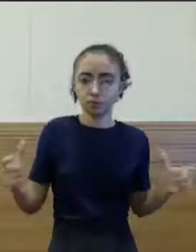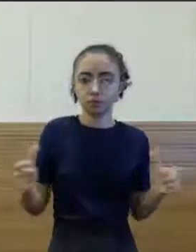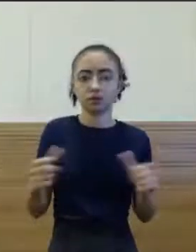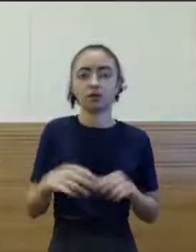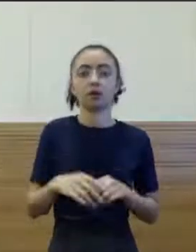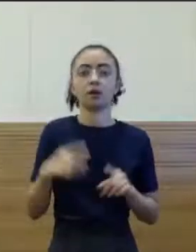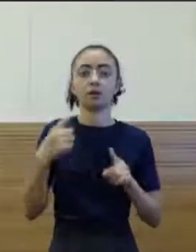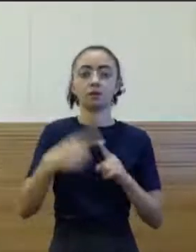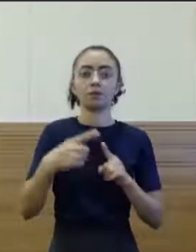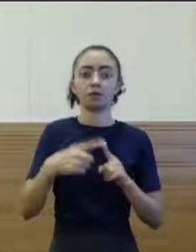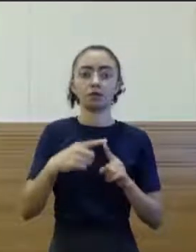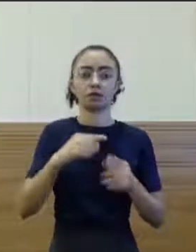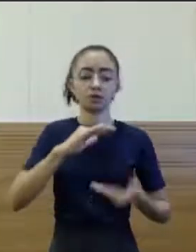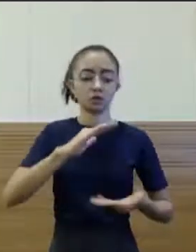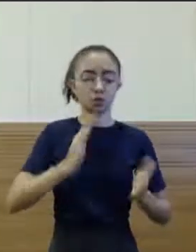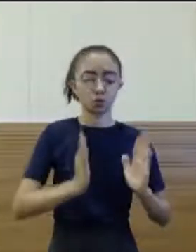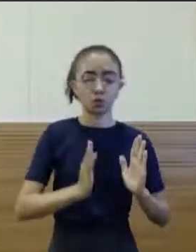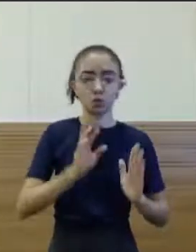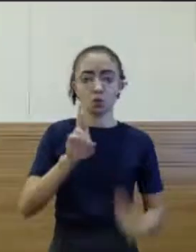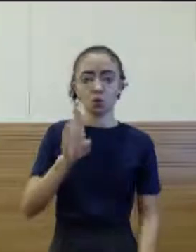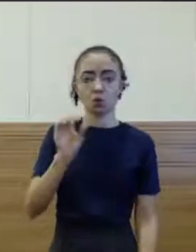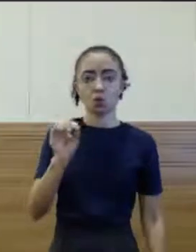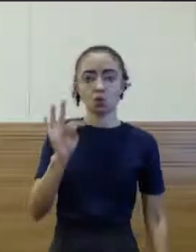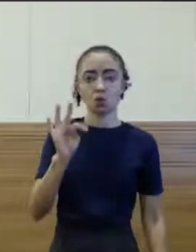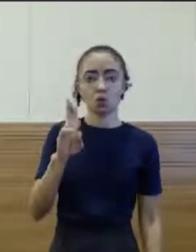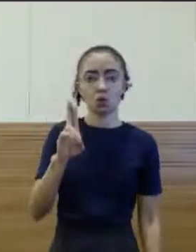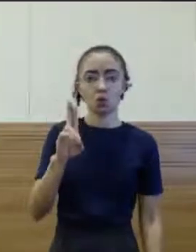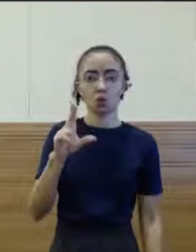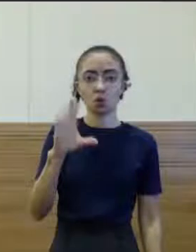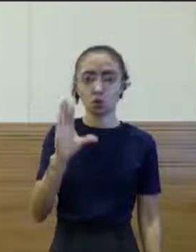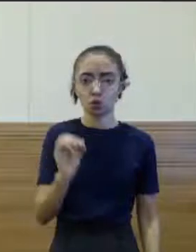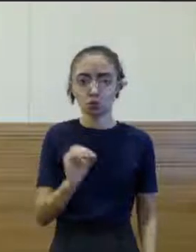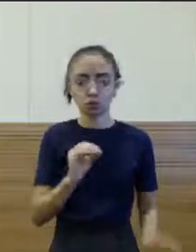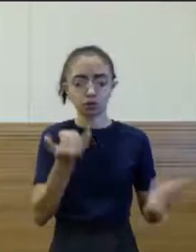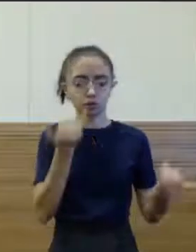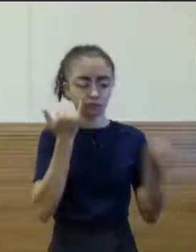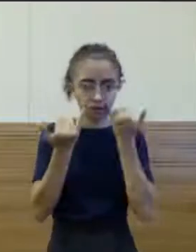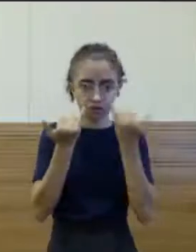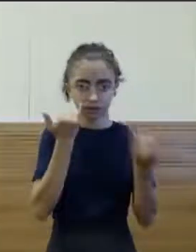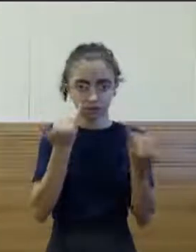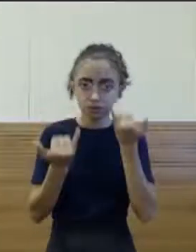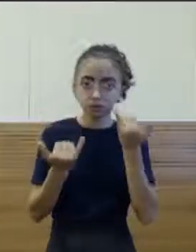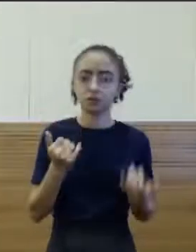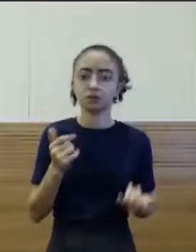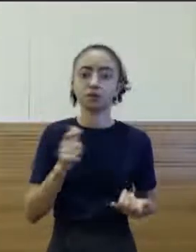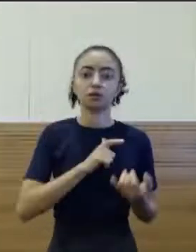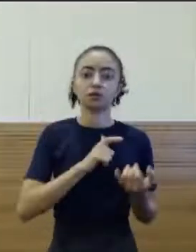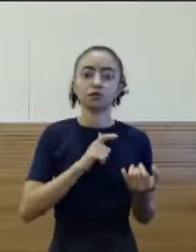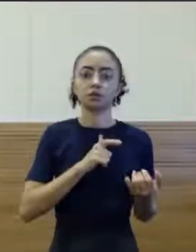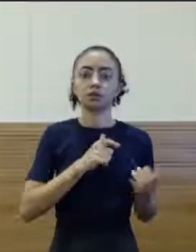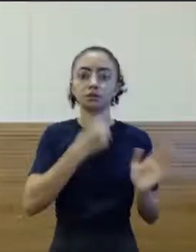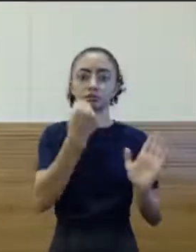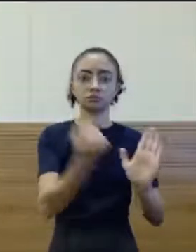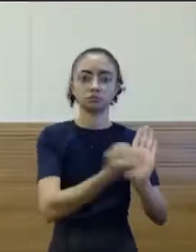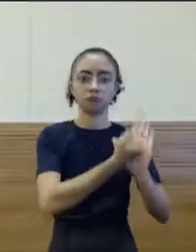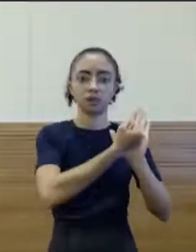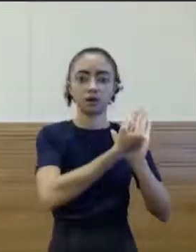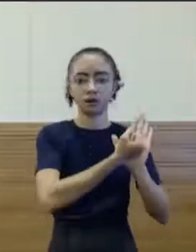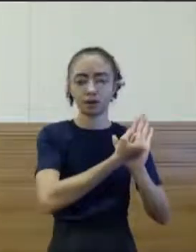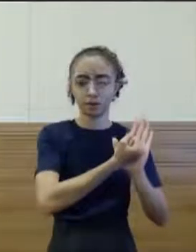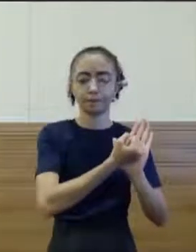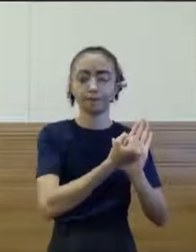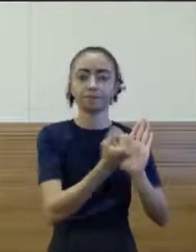And because in Mexico now we have with this new front label, so now we're